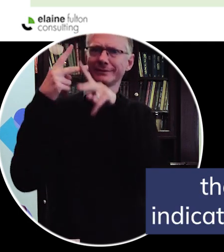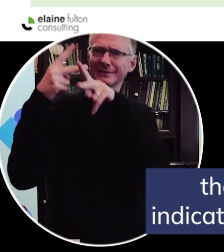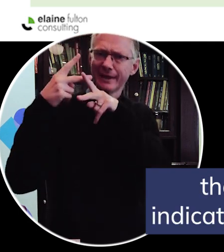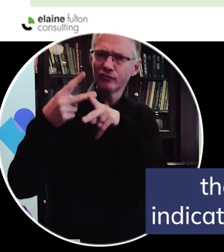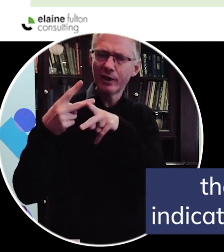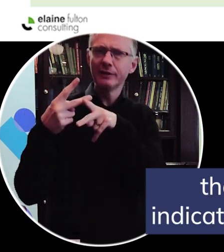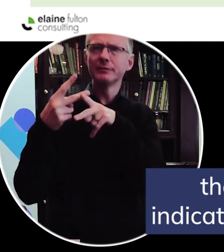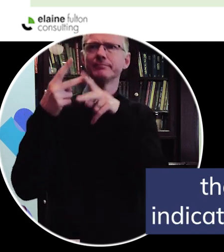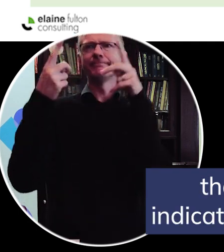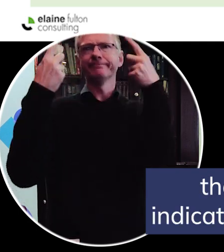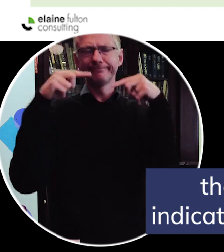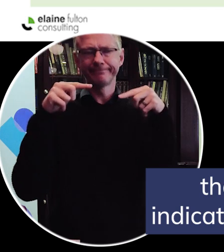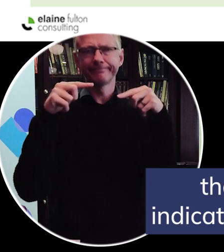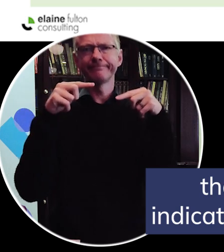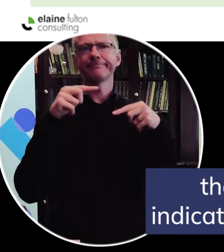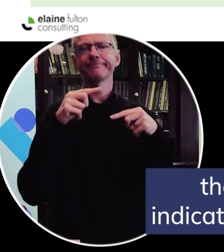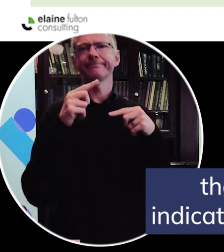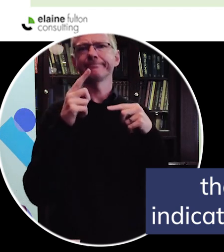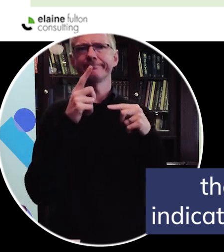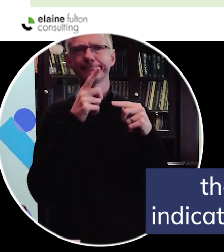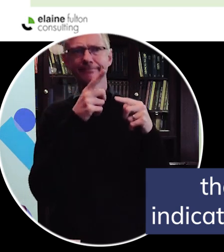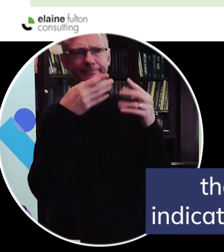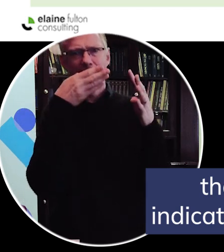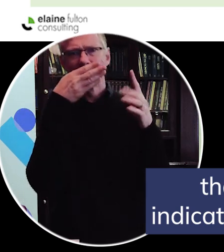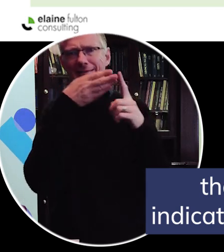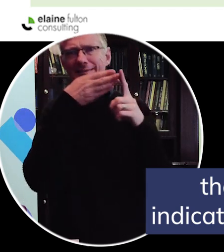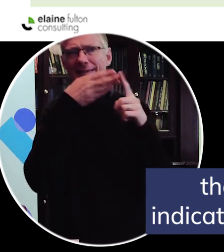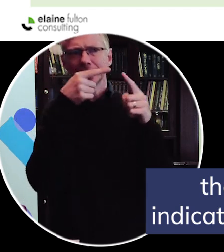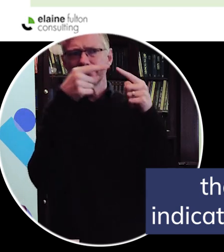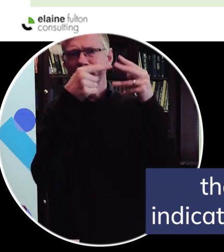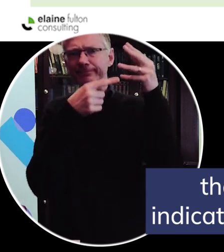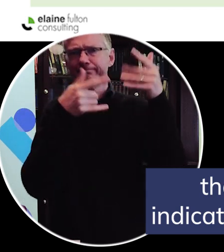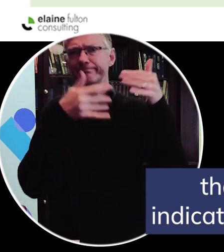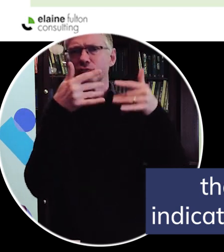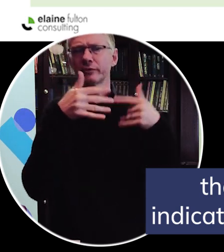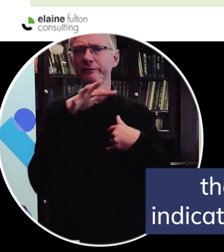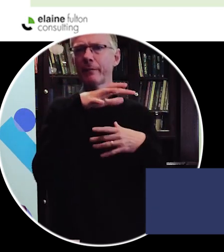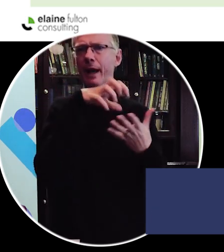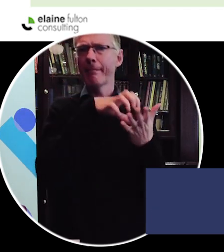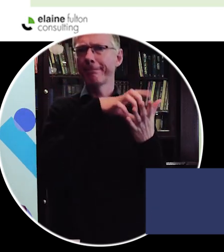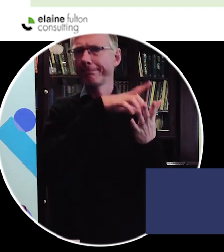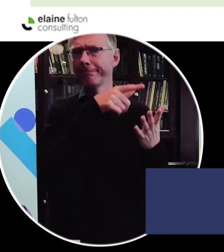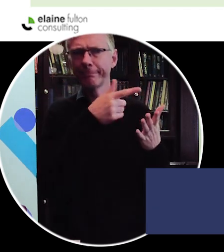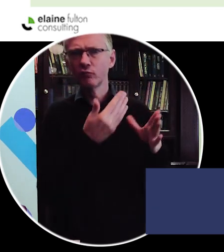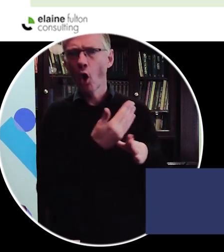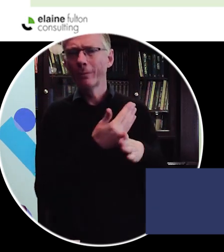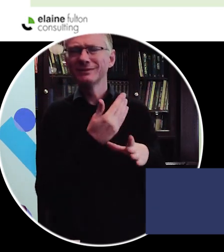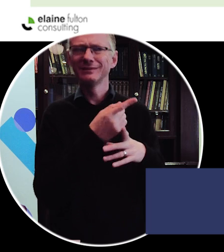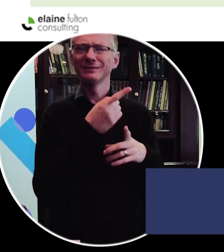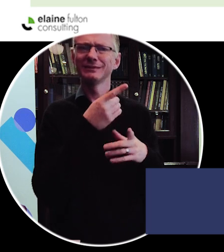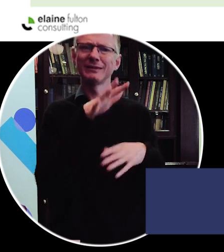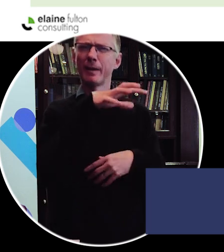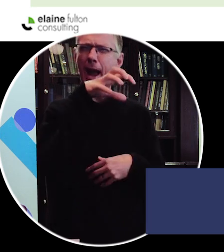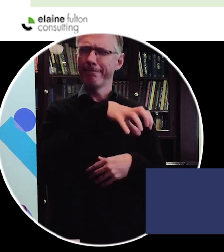carers, and then beneath that, the indicators and metrics relating to family hubs performance. And when I say family hubs, I